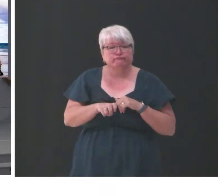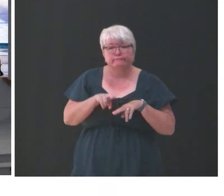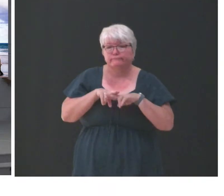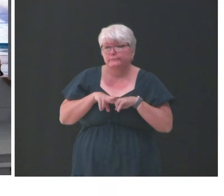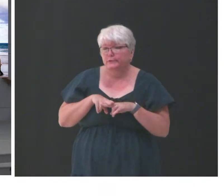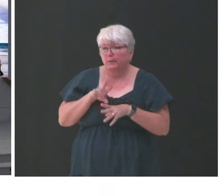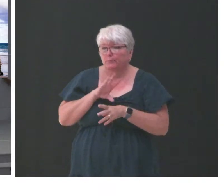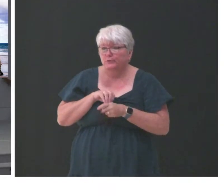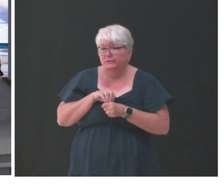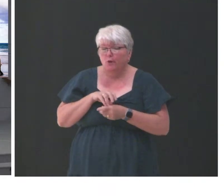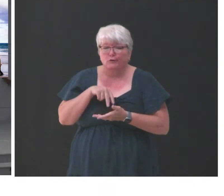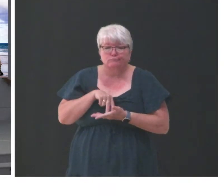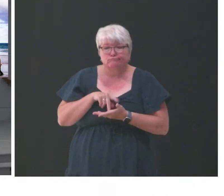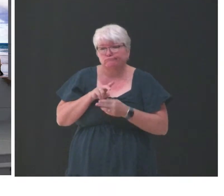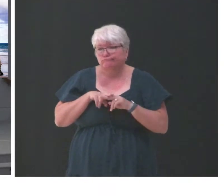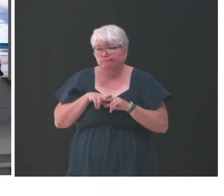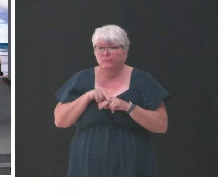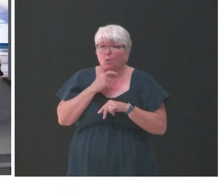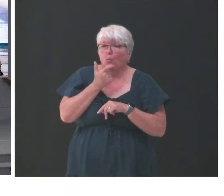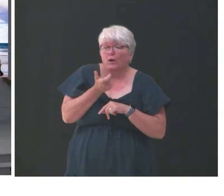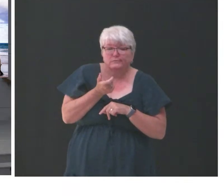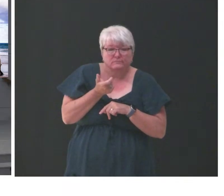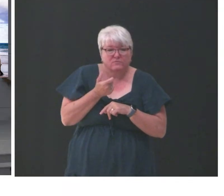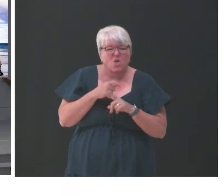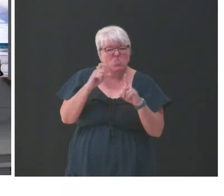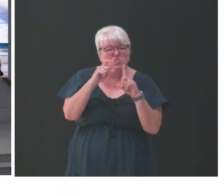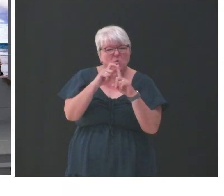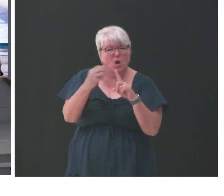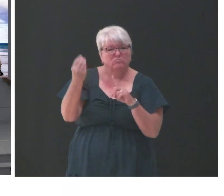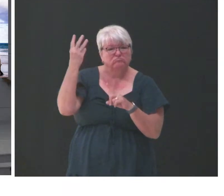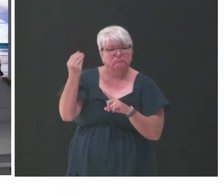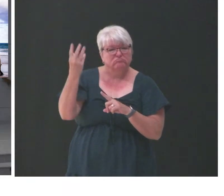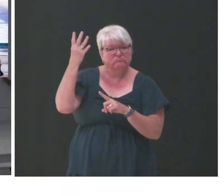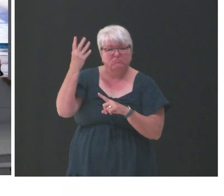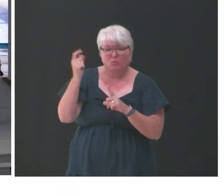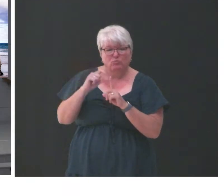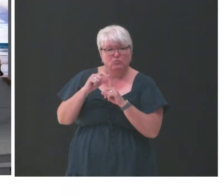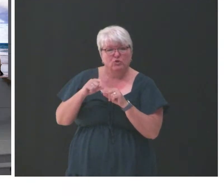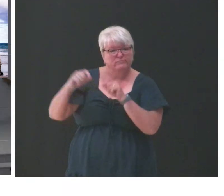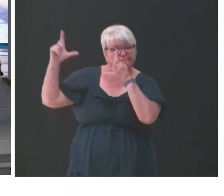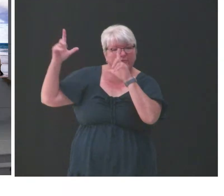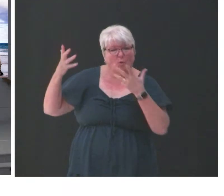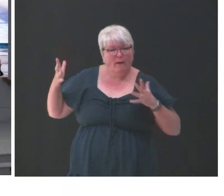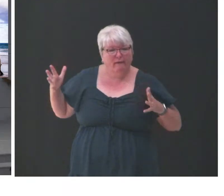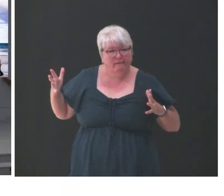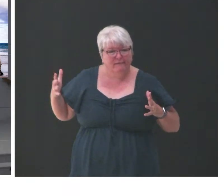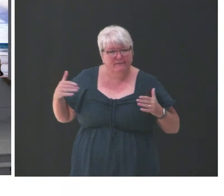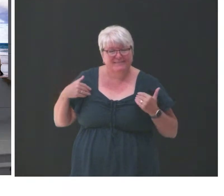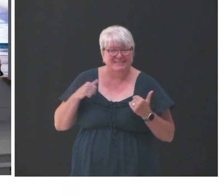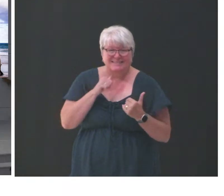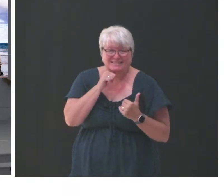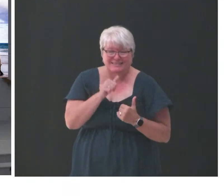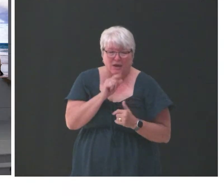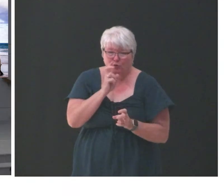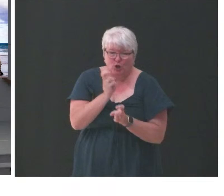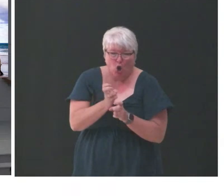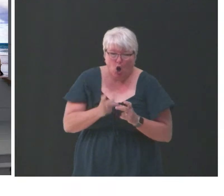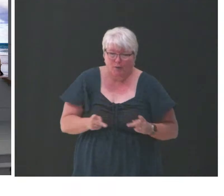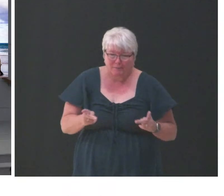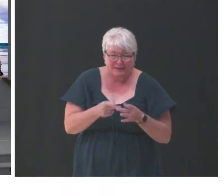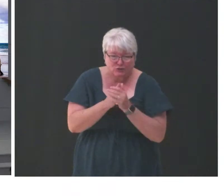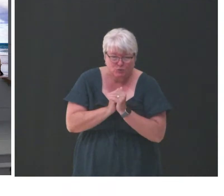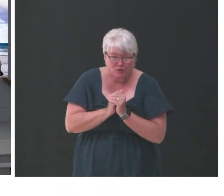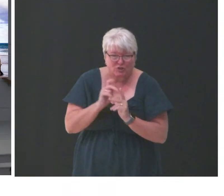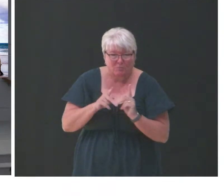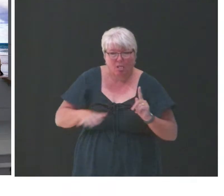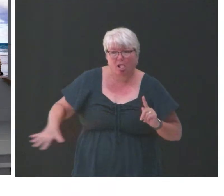and participate or sit and watch. Even the words to the songs you're going to sing are on the screen for you. This is not a real hard place to worship.